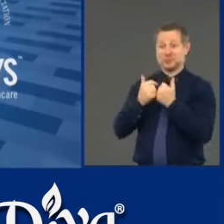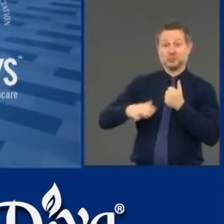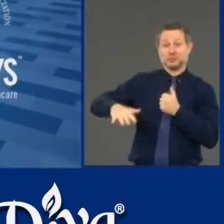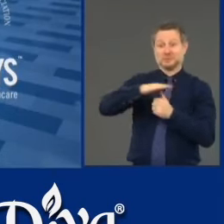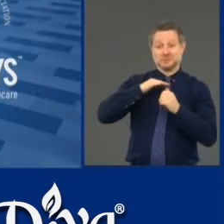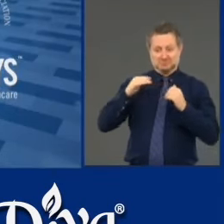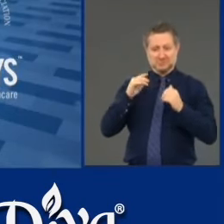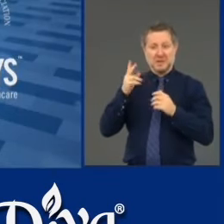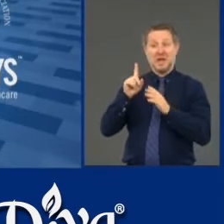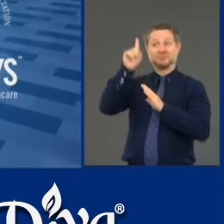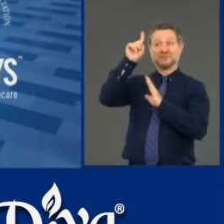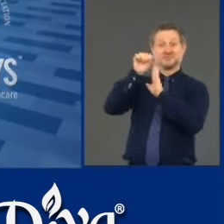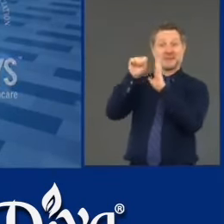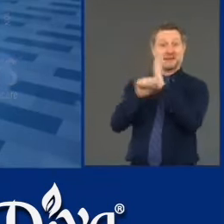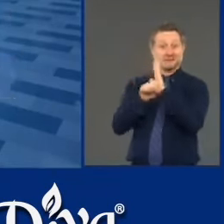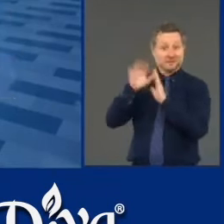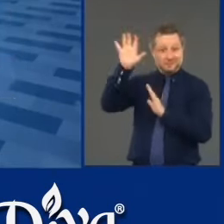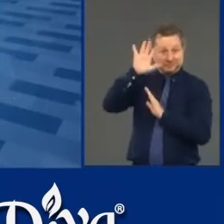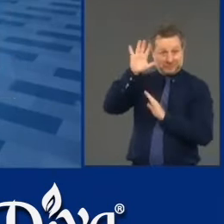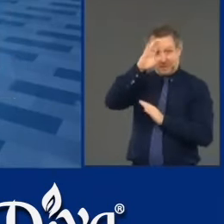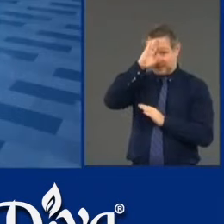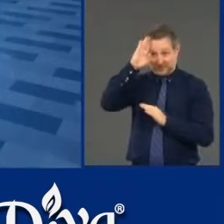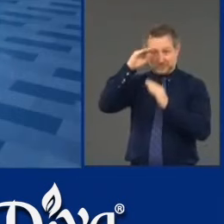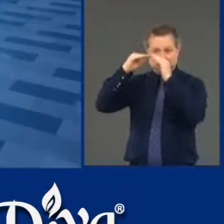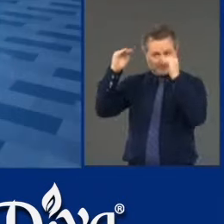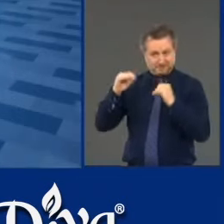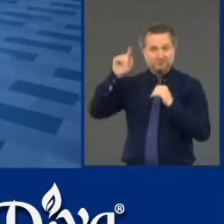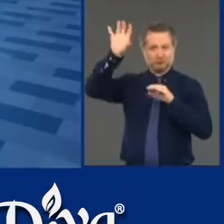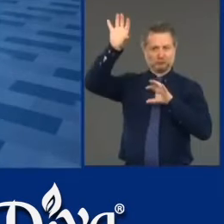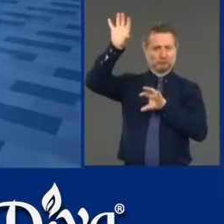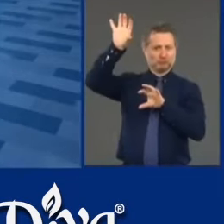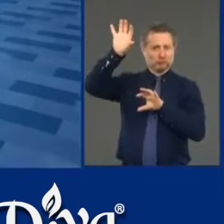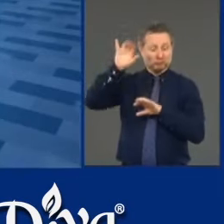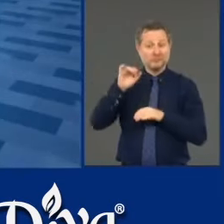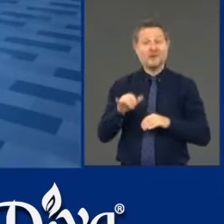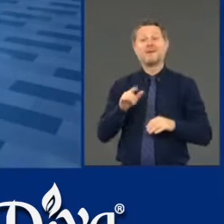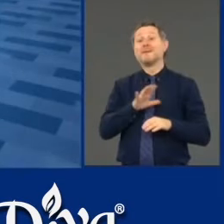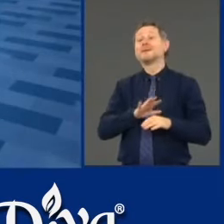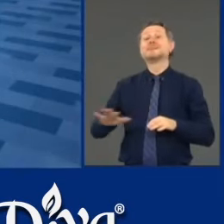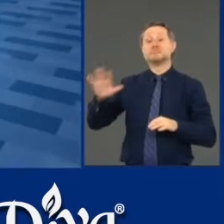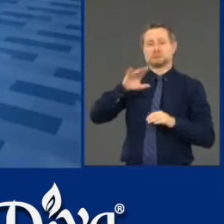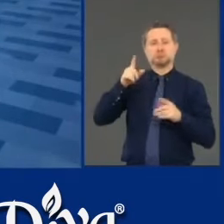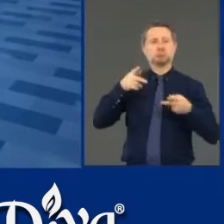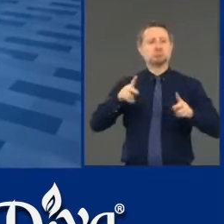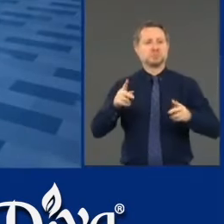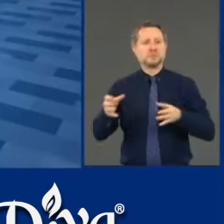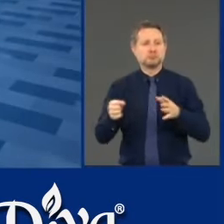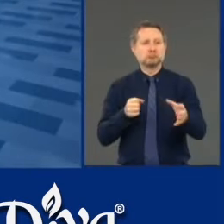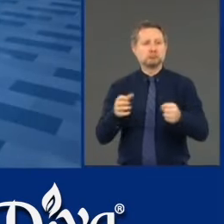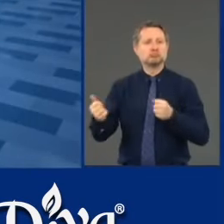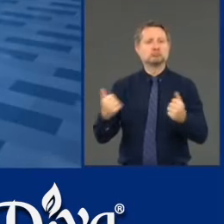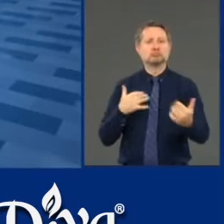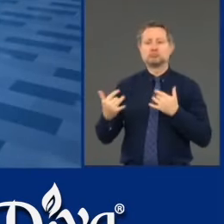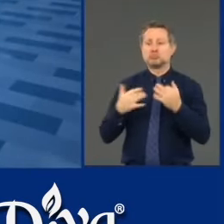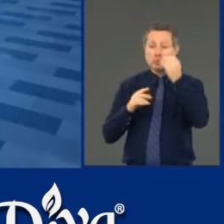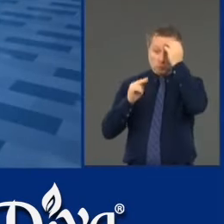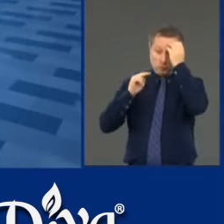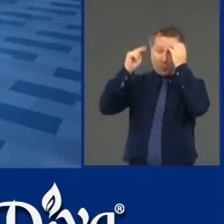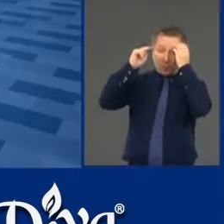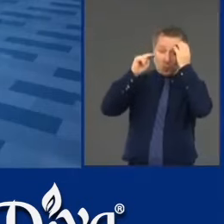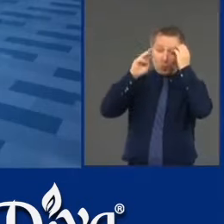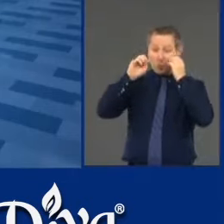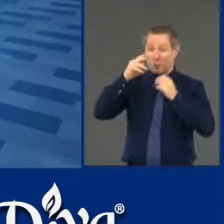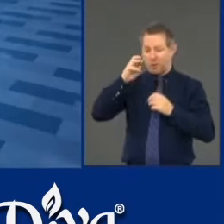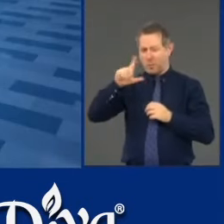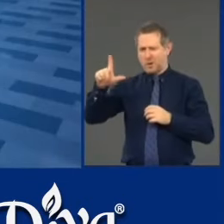State upstate. There'll be a number of hospitals participating in that. Northwell has a number of hospitals. But this is